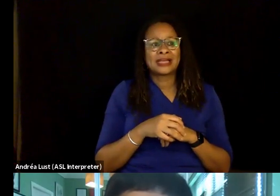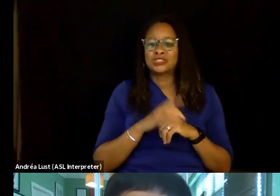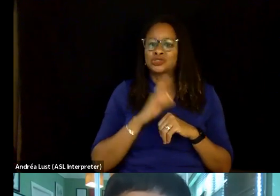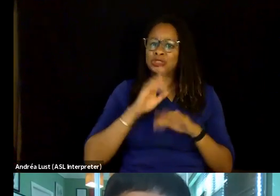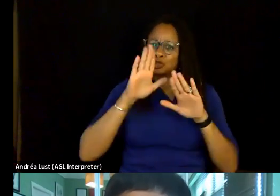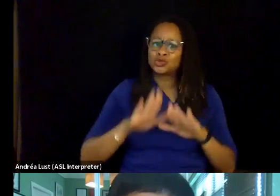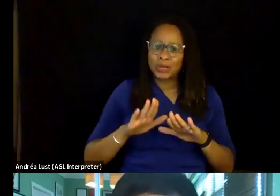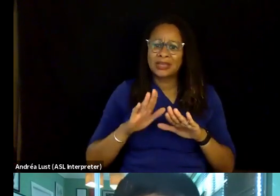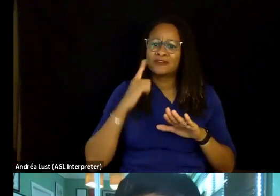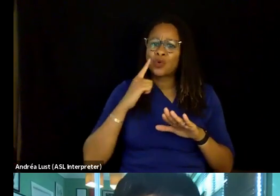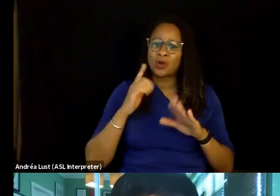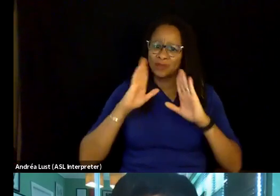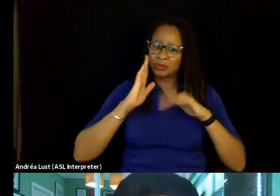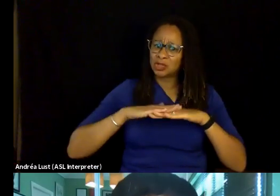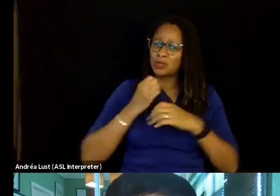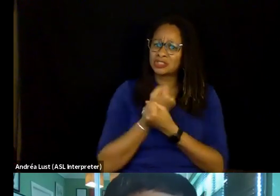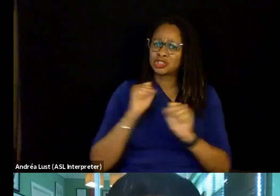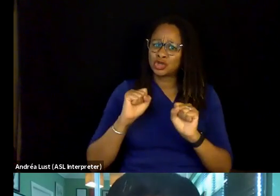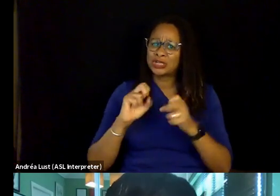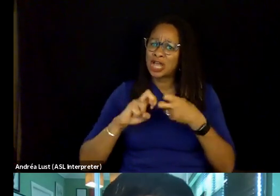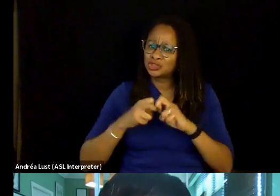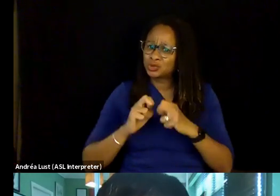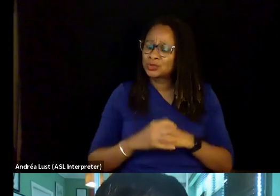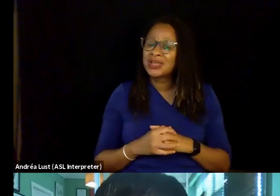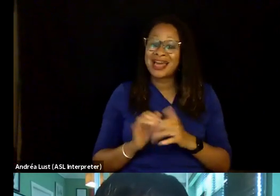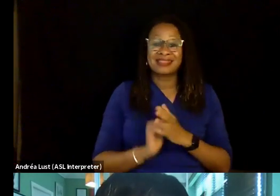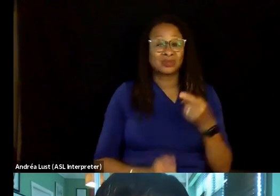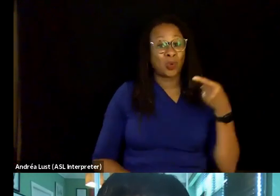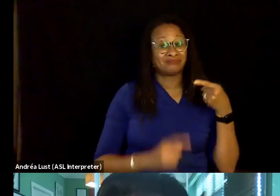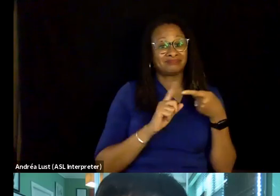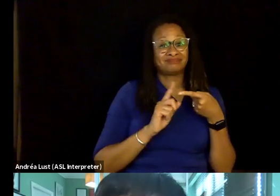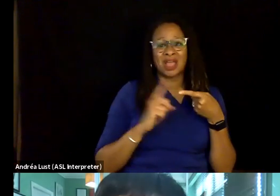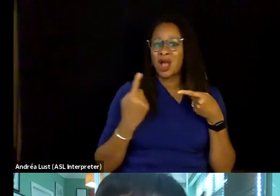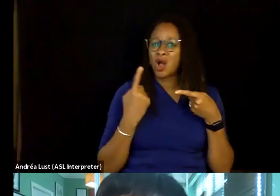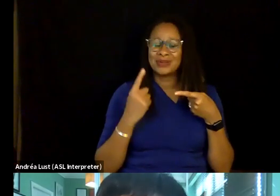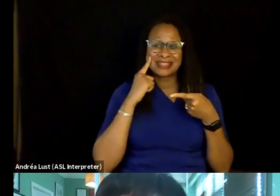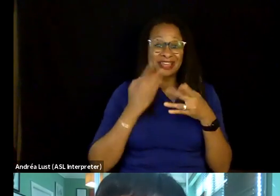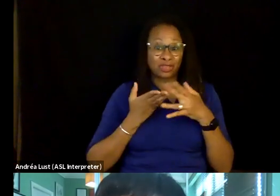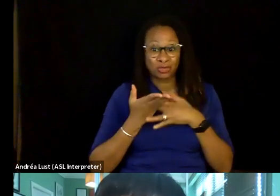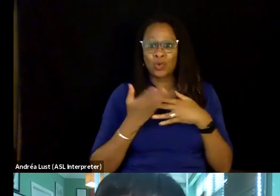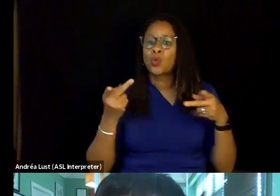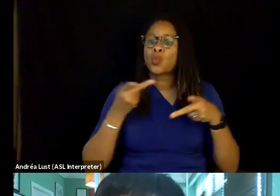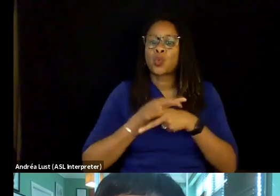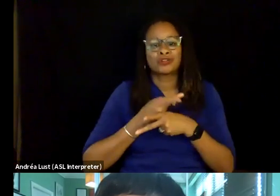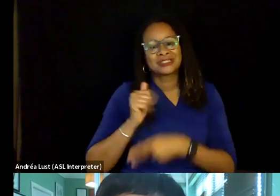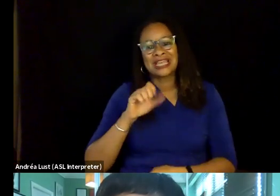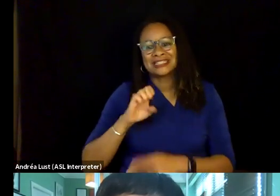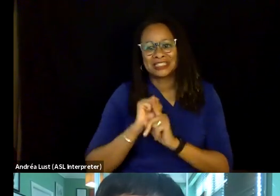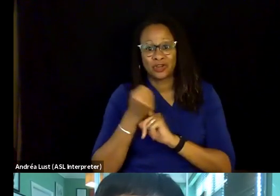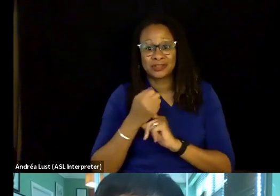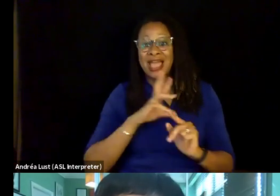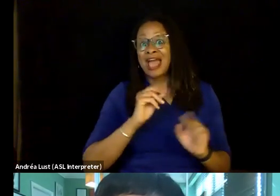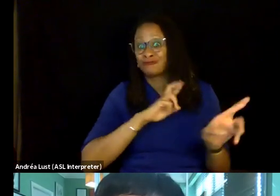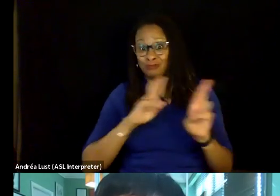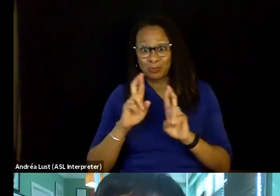security issues. So that's one. I always think through worst case scenarios and prepare for